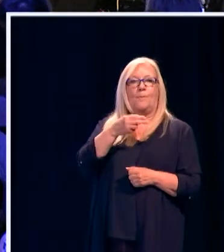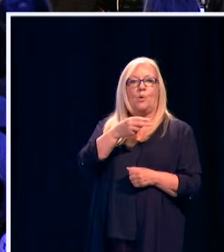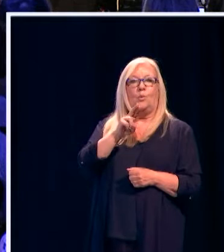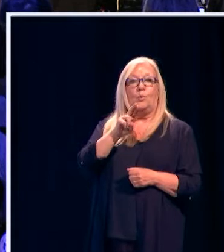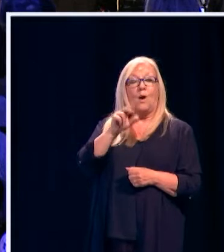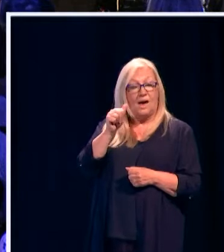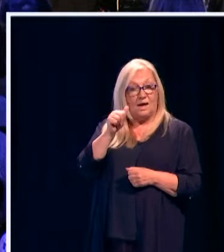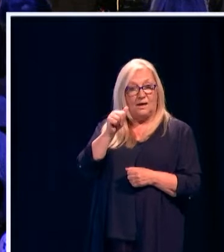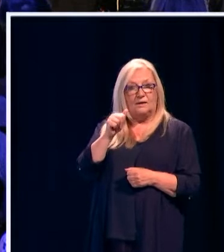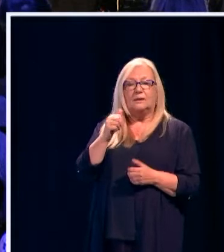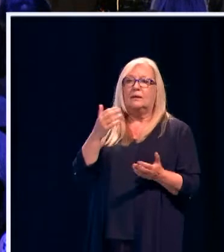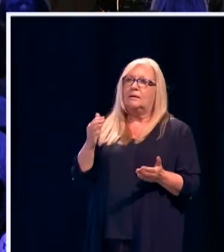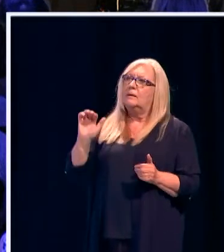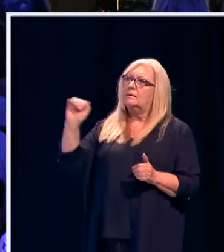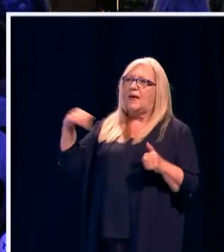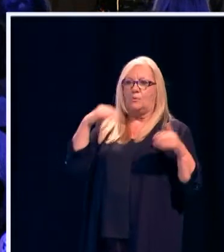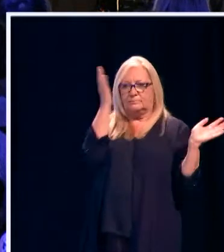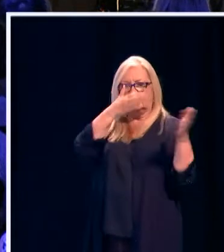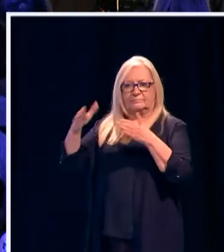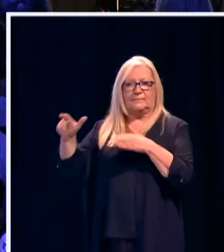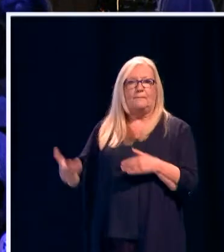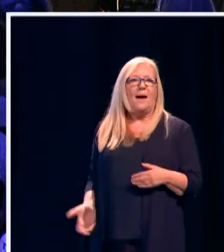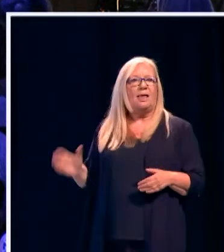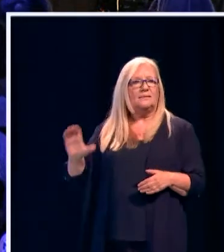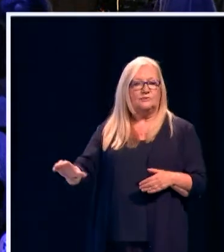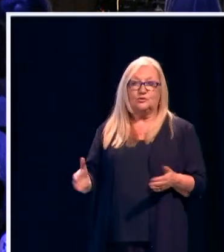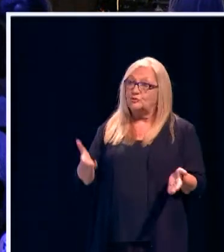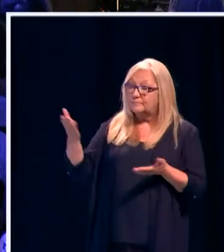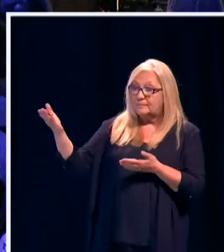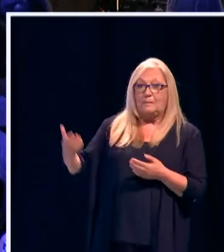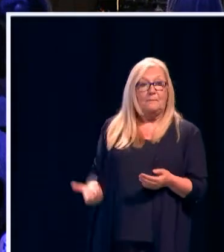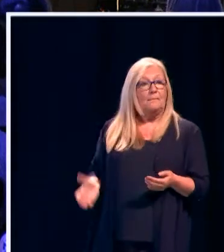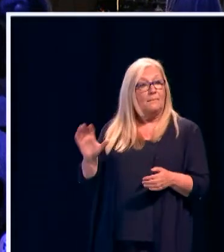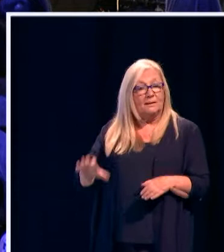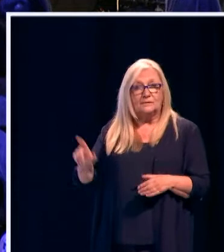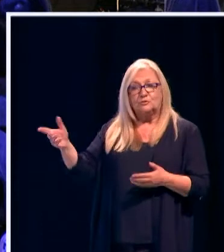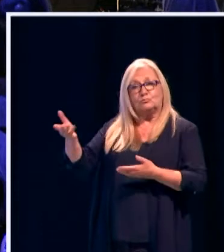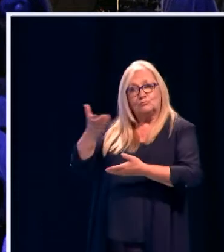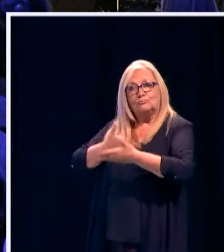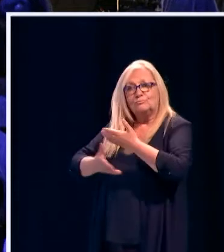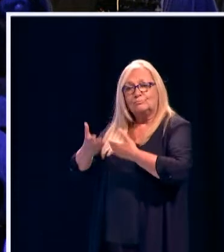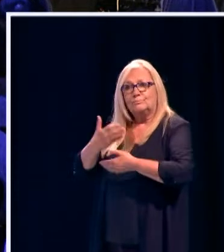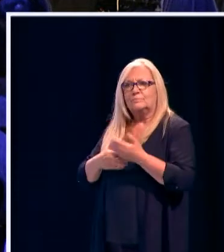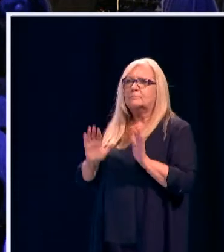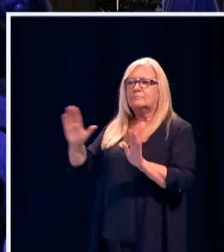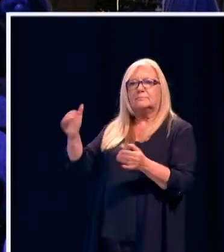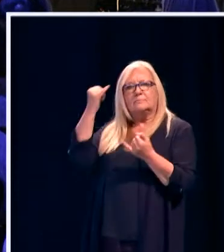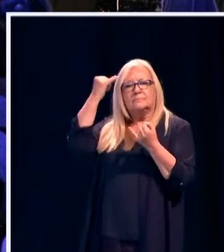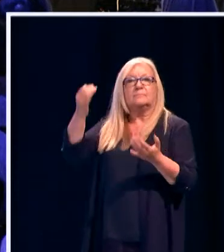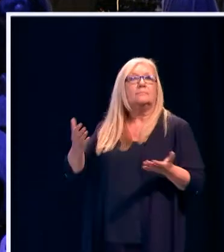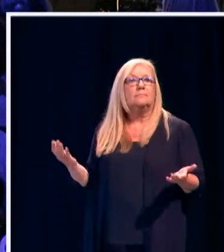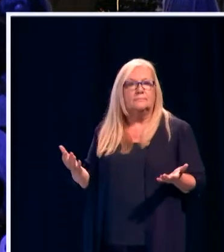would like to turn our focus to Bangladesh. Mohua, can you please tell us about a specific initiative you